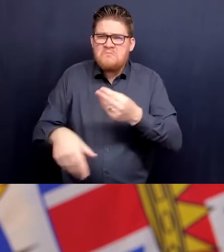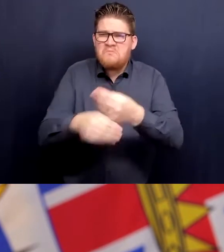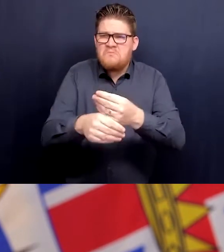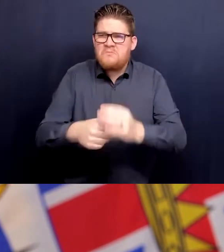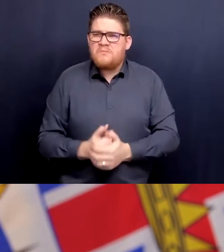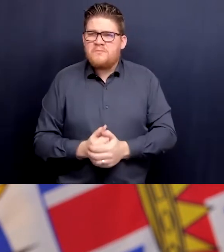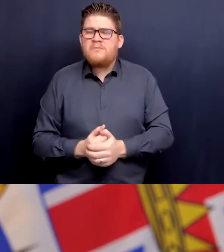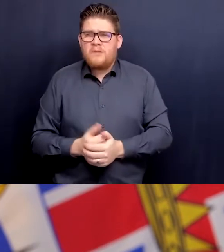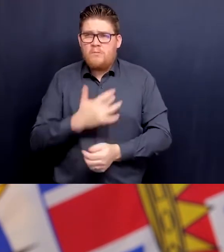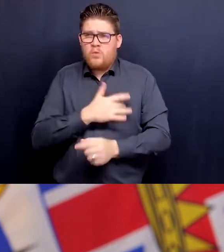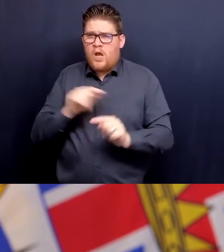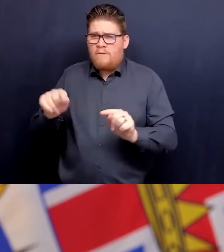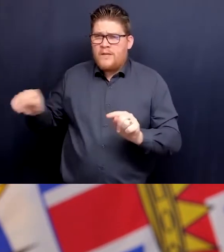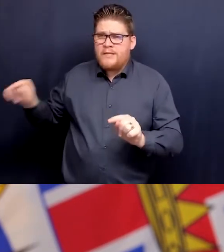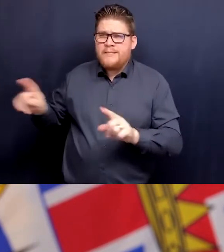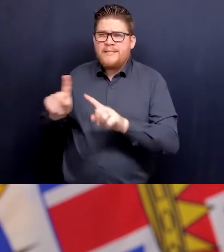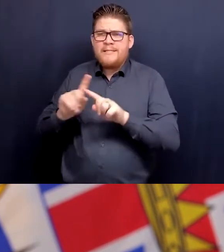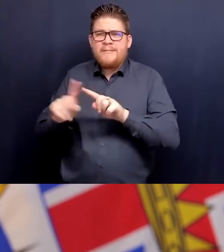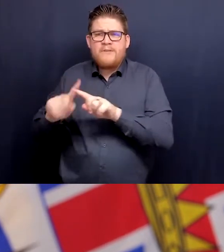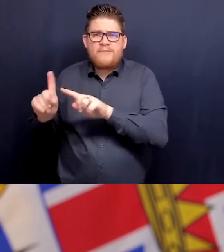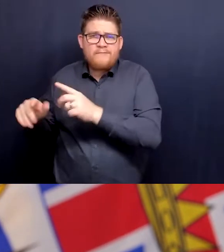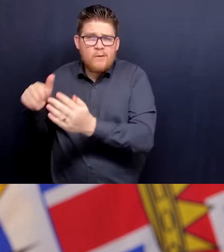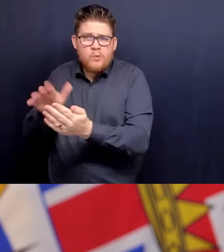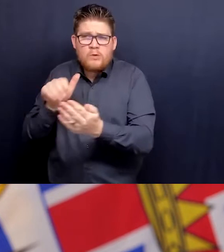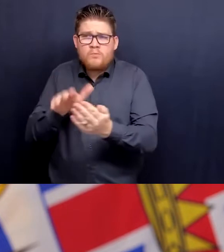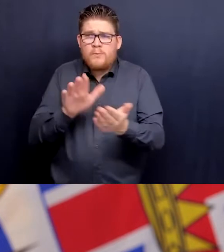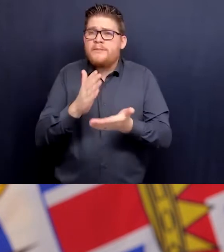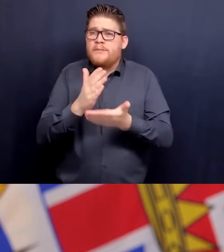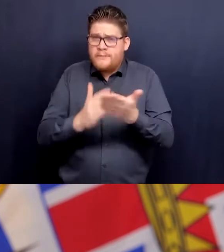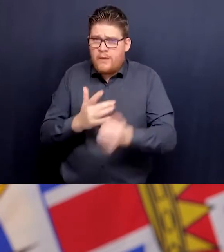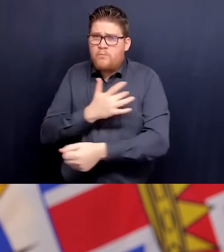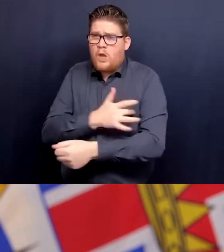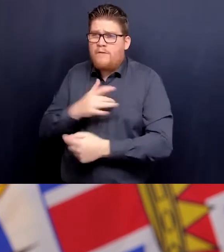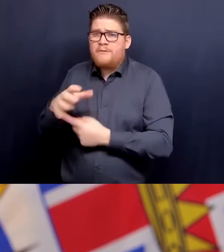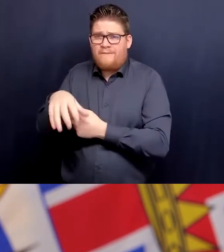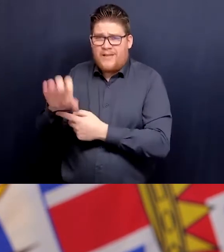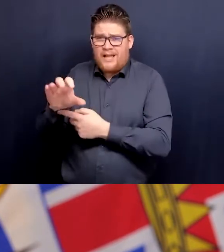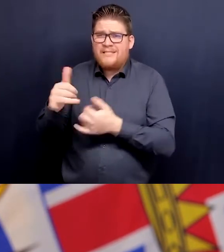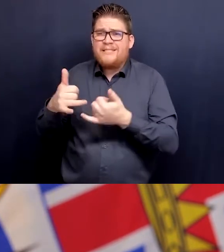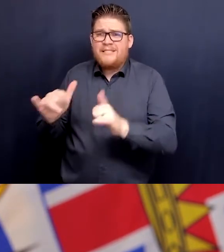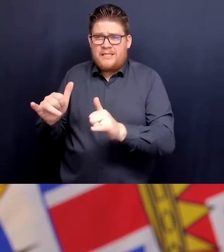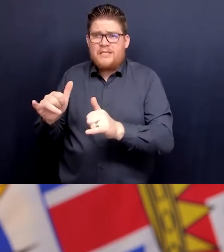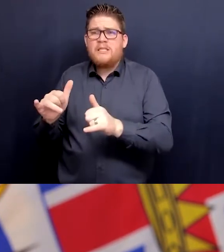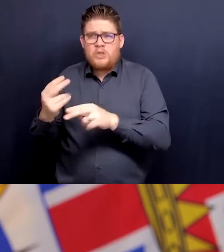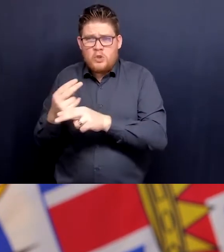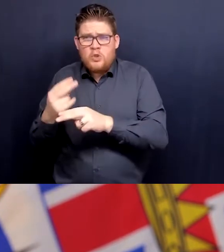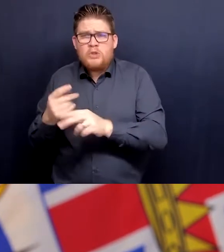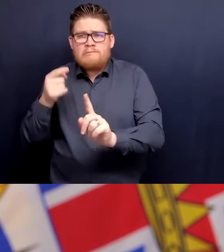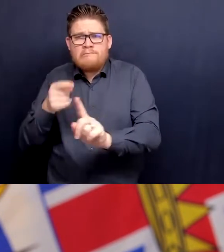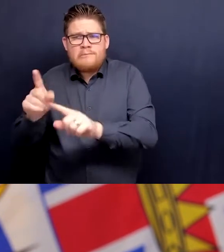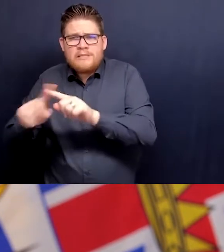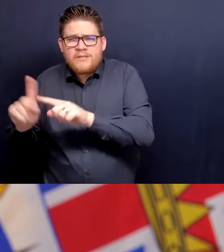very limited areas where the BC vaccine card was being used in those highest risk settings.